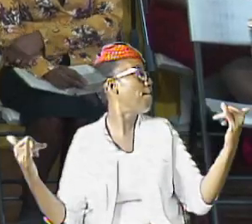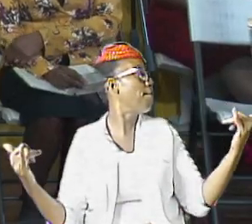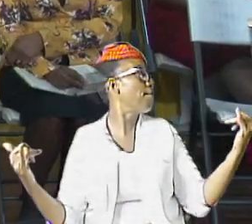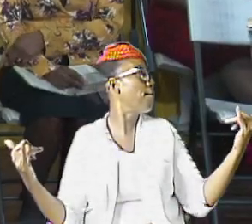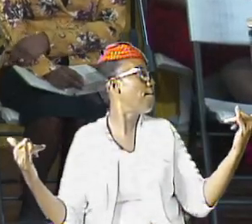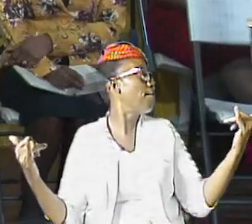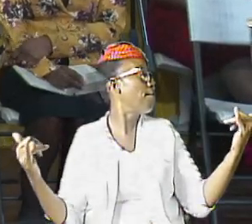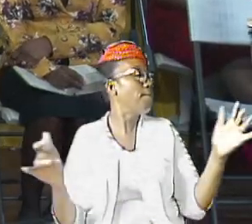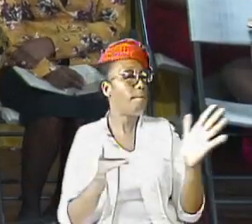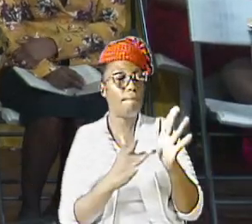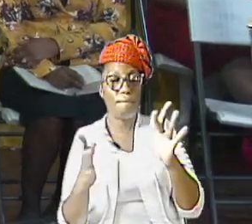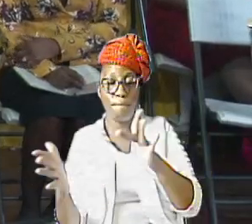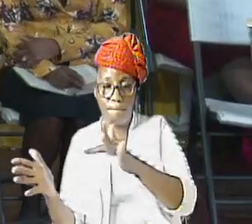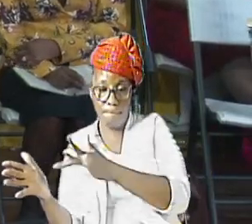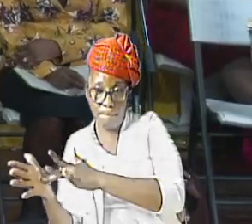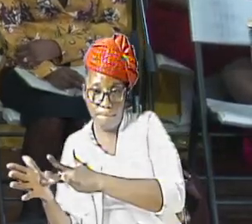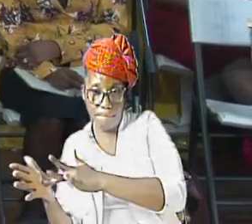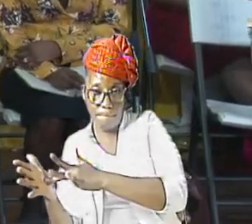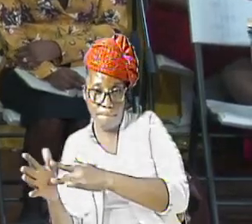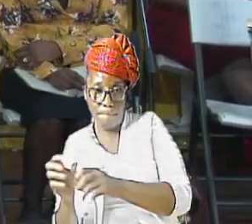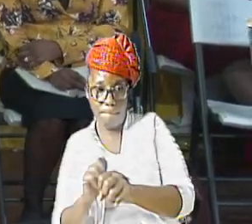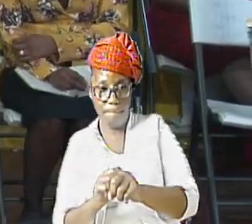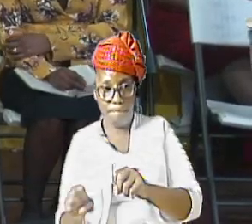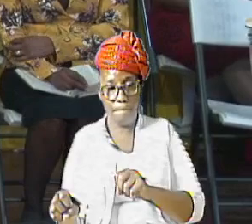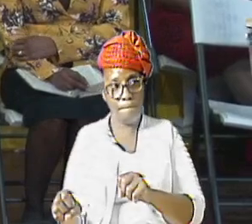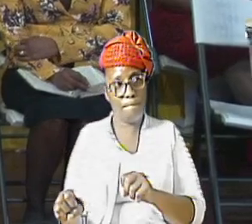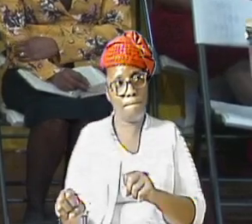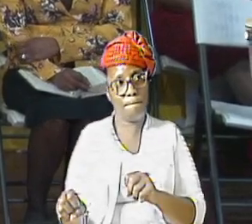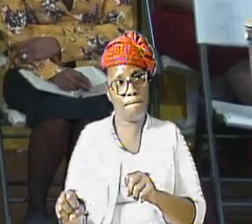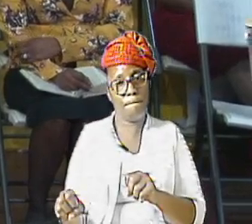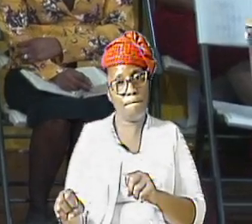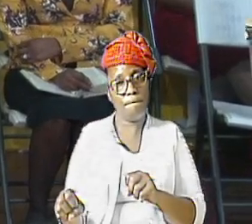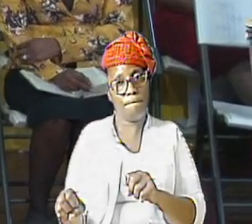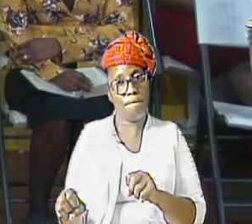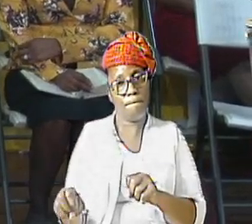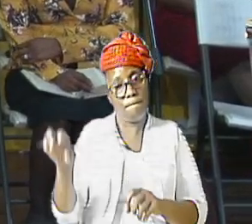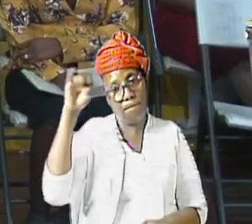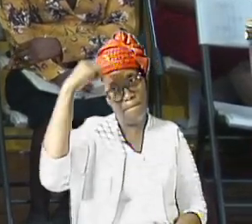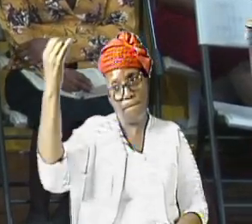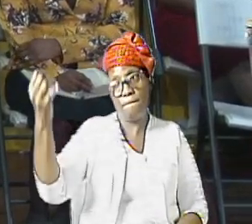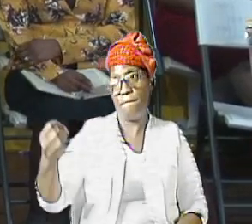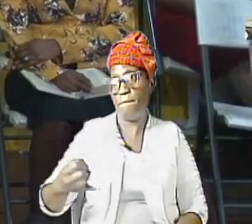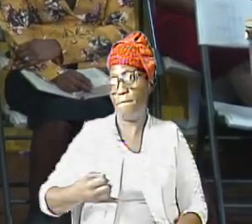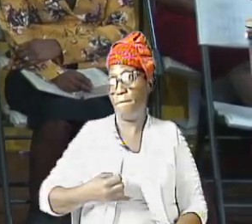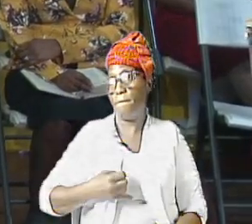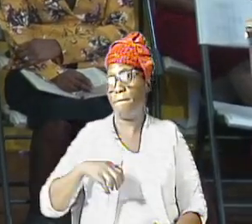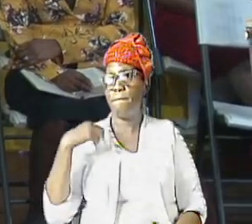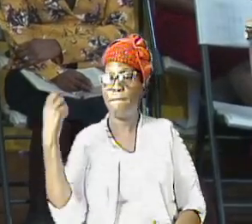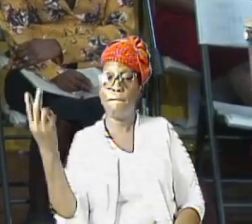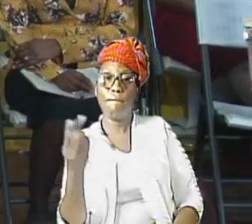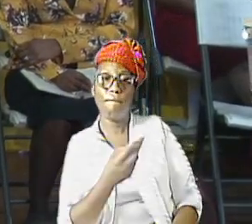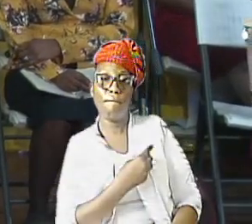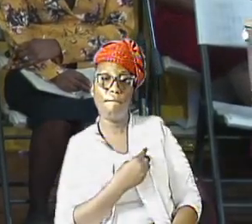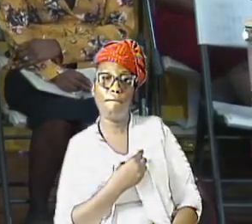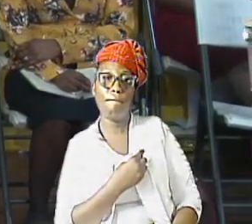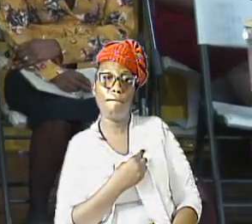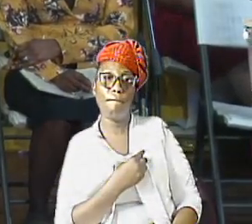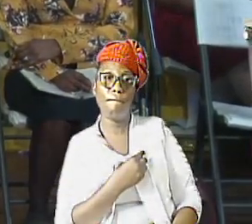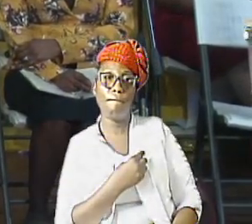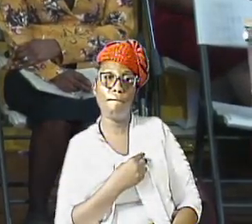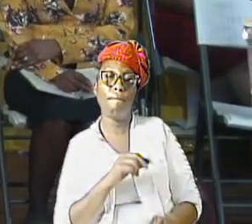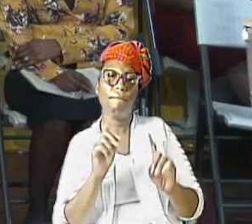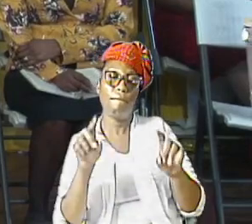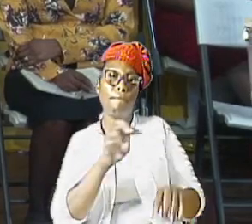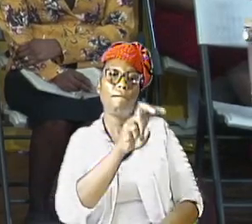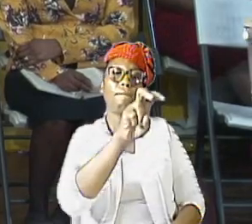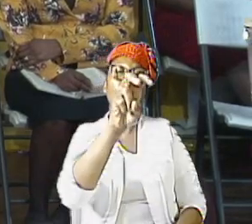Now, Jesus has so graciously invited us to go along on